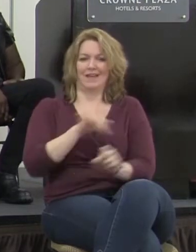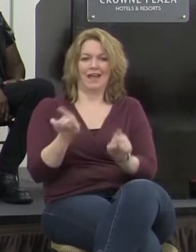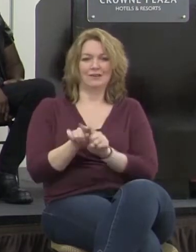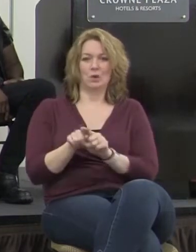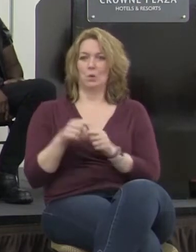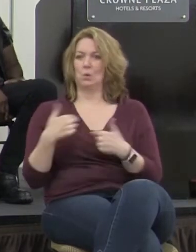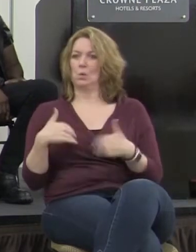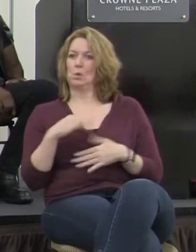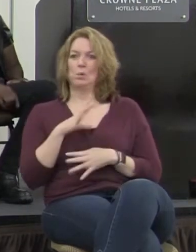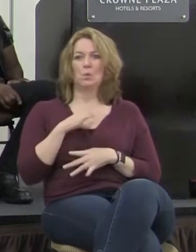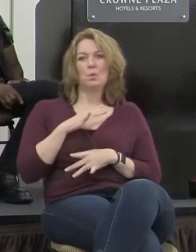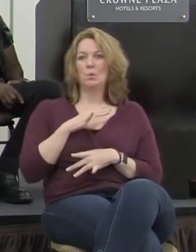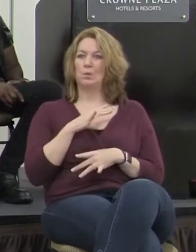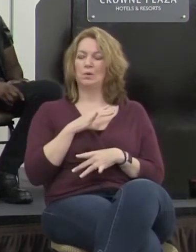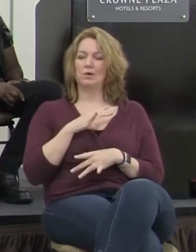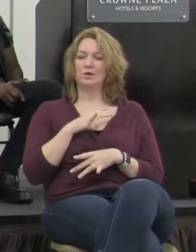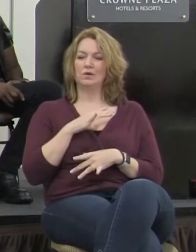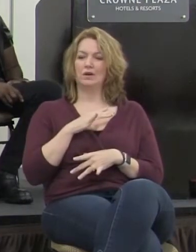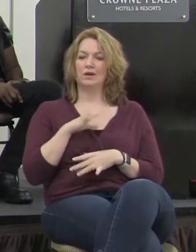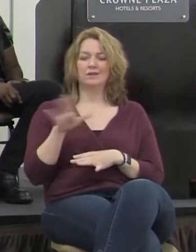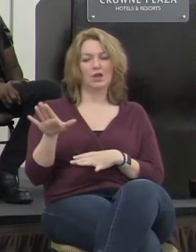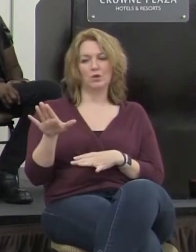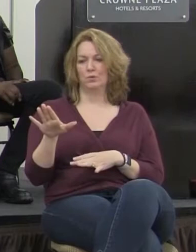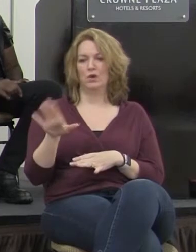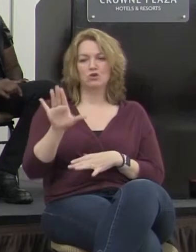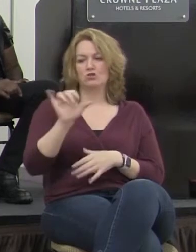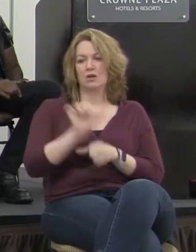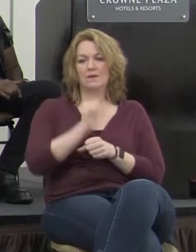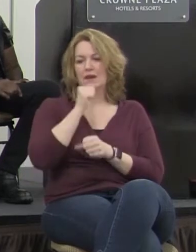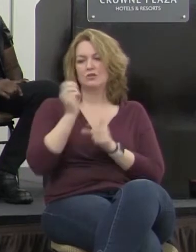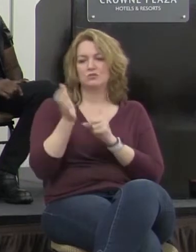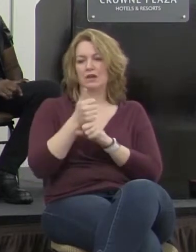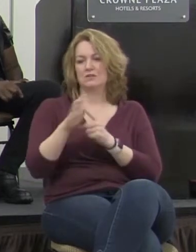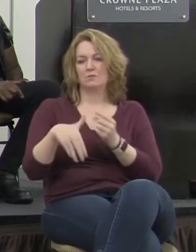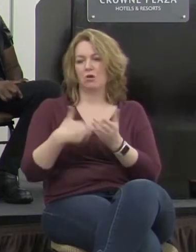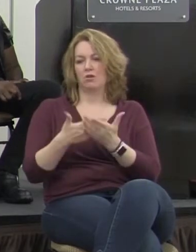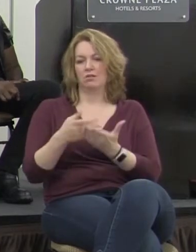Once again, your name is not Ash Ketchum, and your job is not to catch them all.